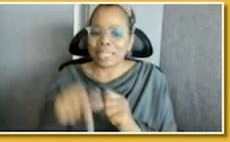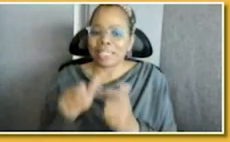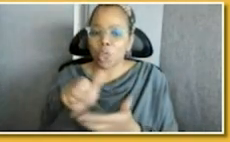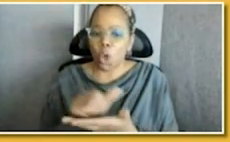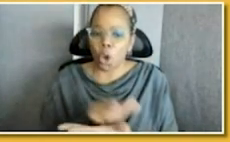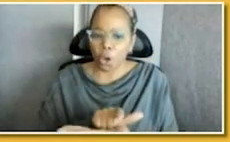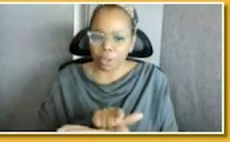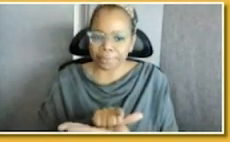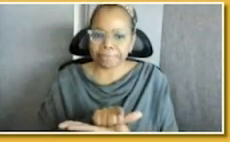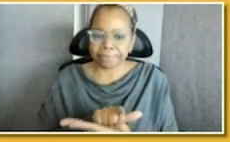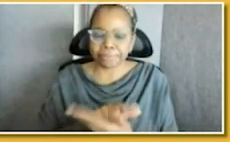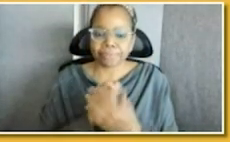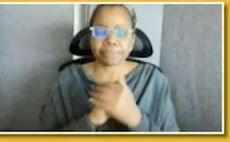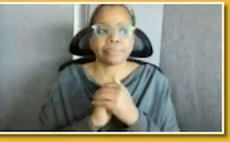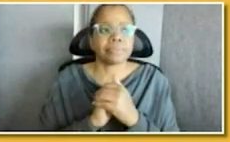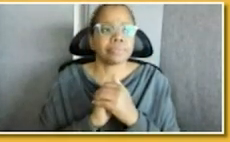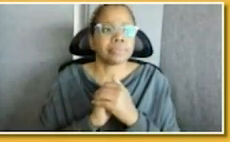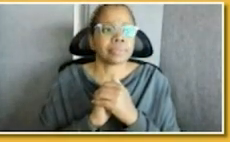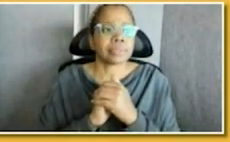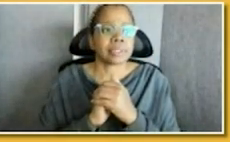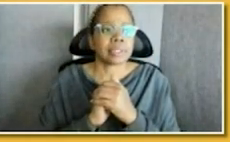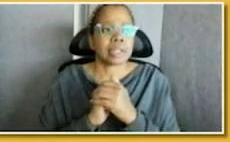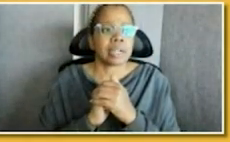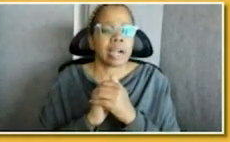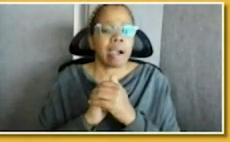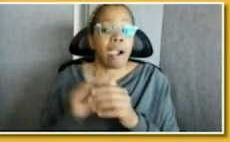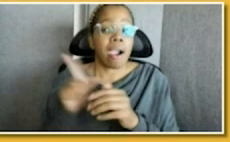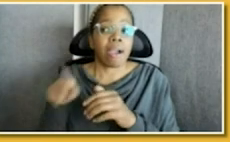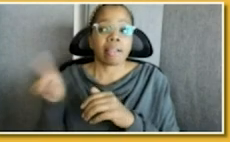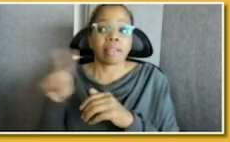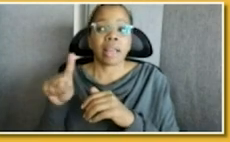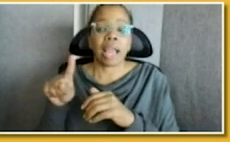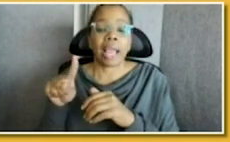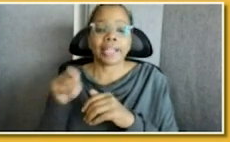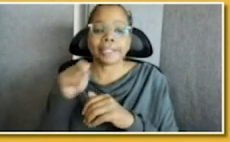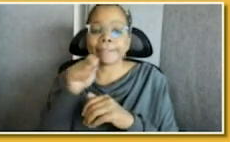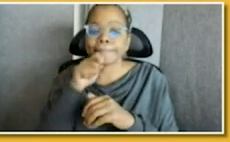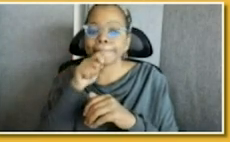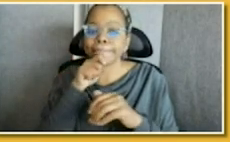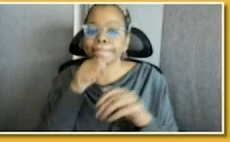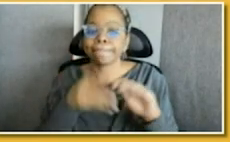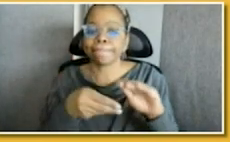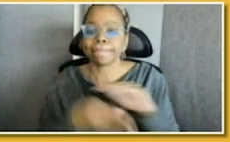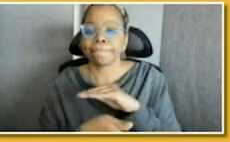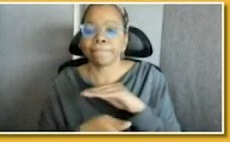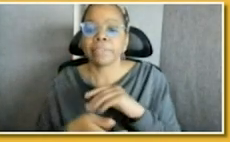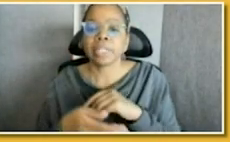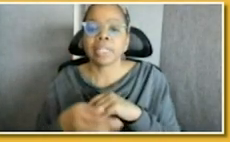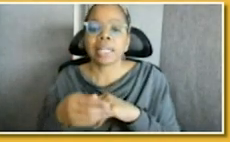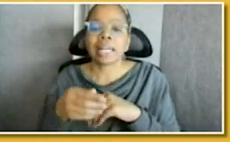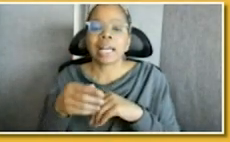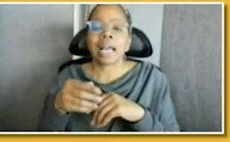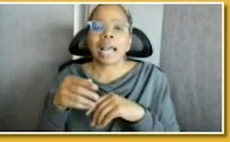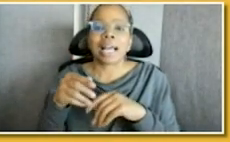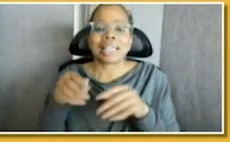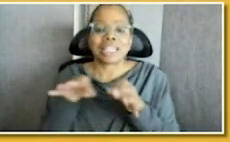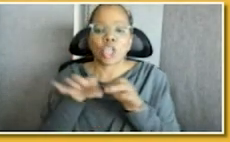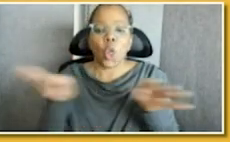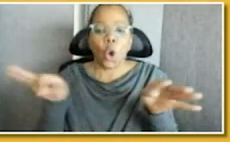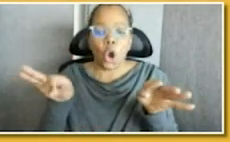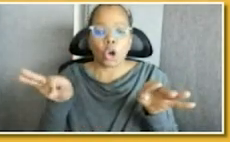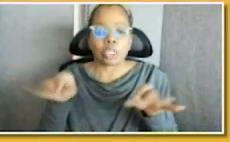was they snuck in this this essentially bankrupting clause in this 2006